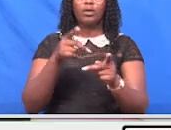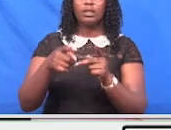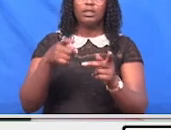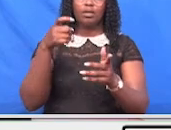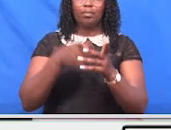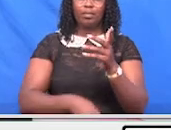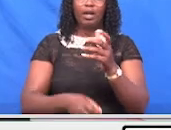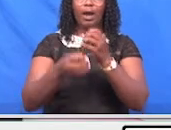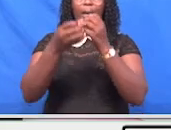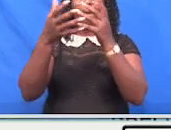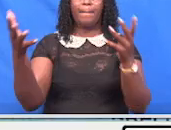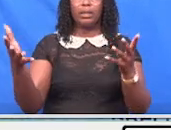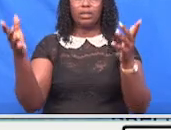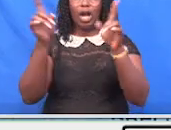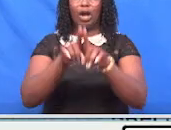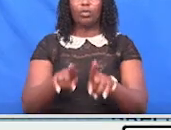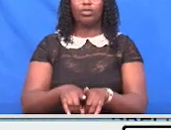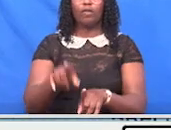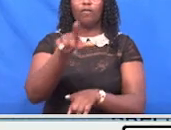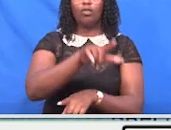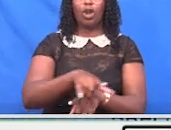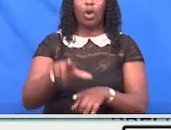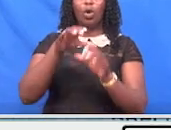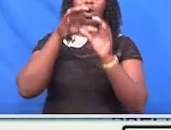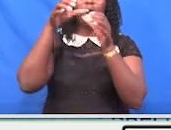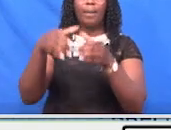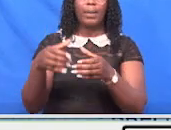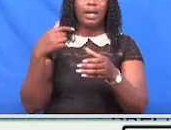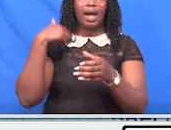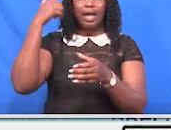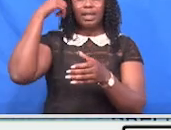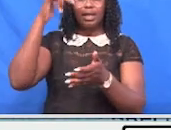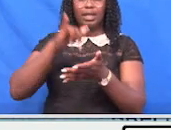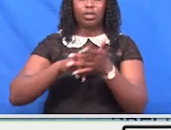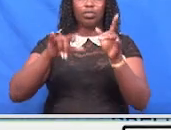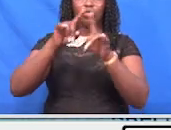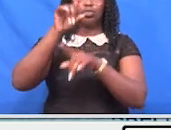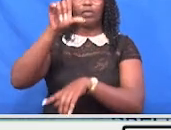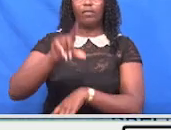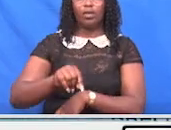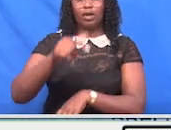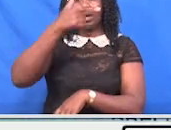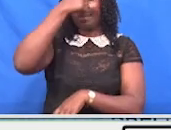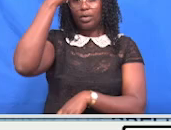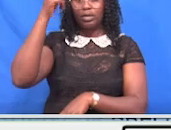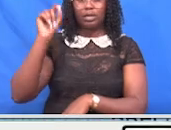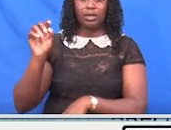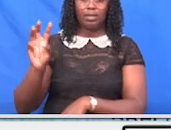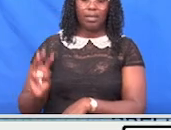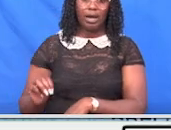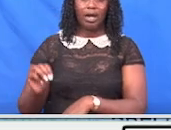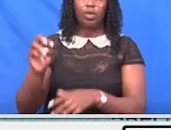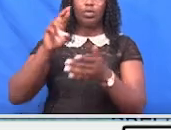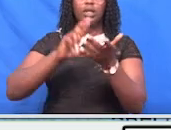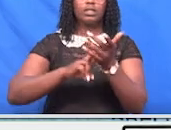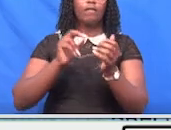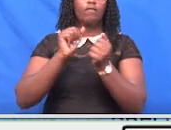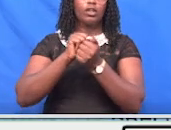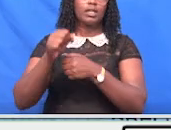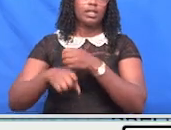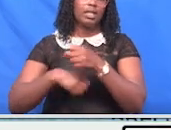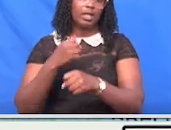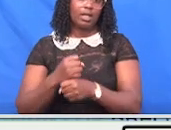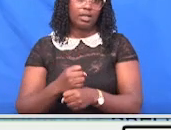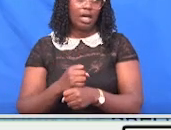thing. And for a local company, I think it's very affordable because a trademark is registered for 10 years. Okay. And as we've said, we